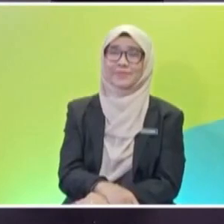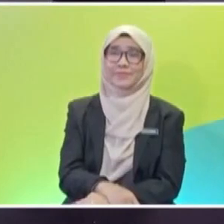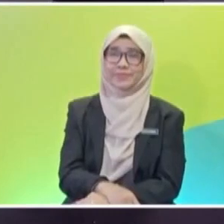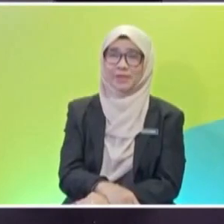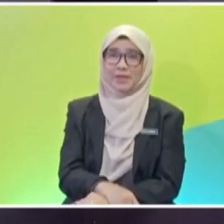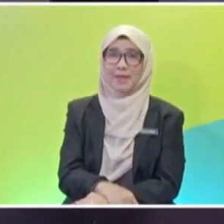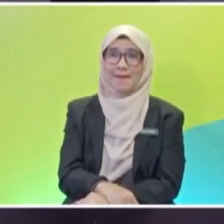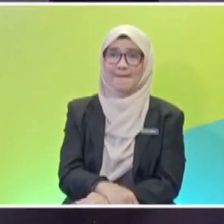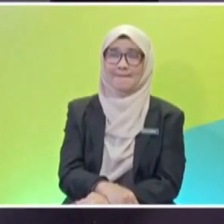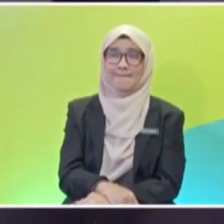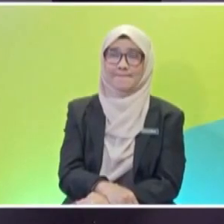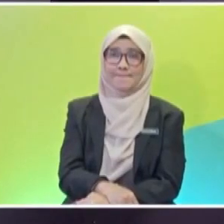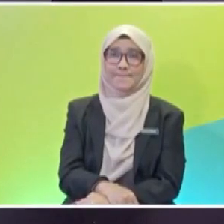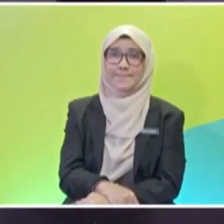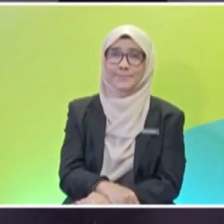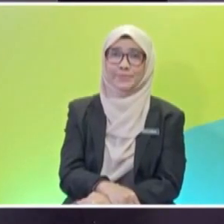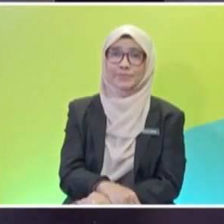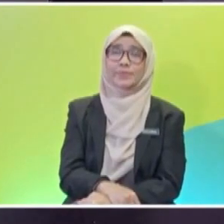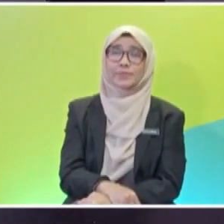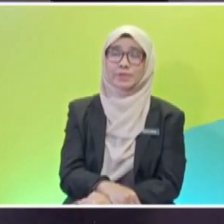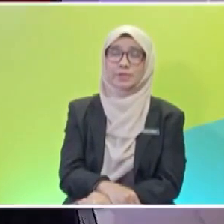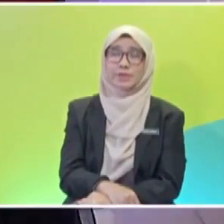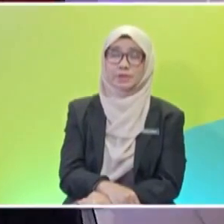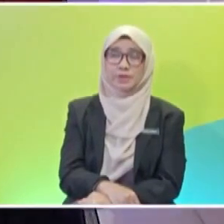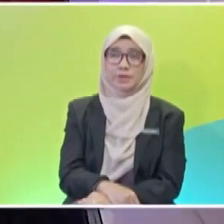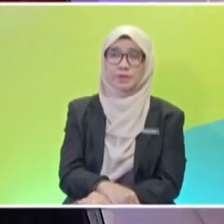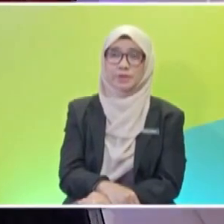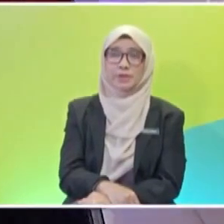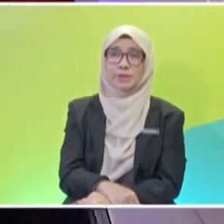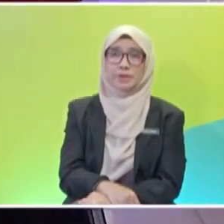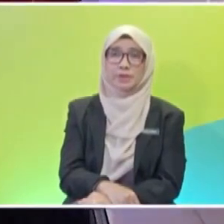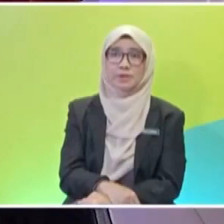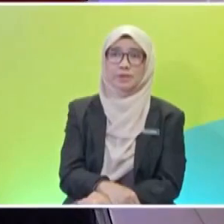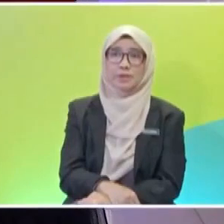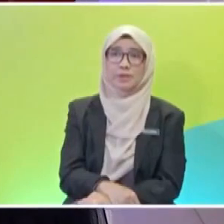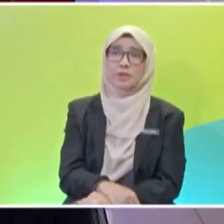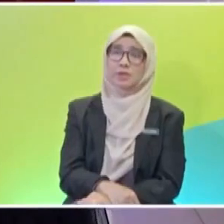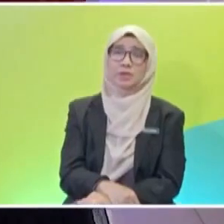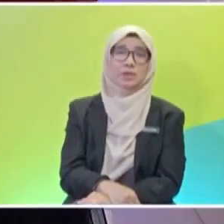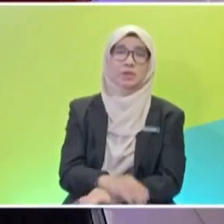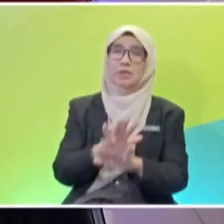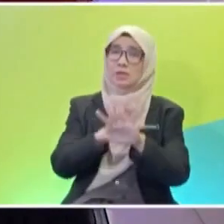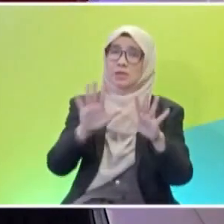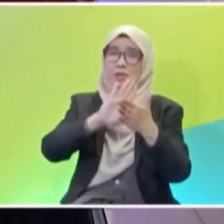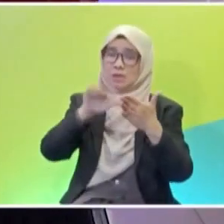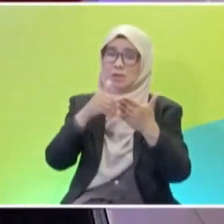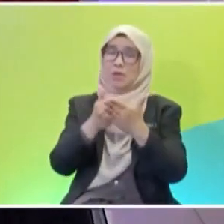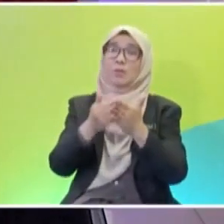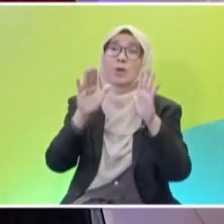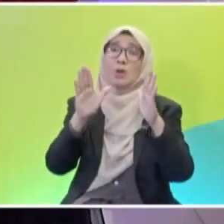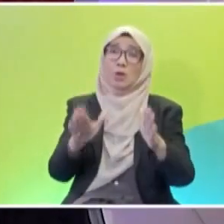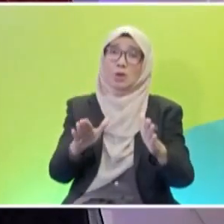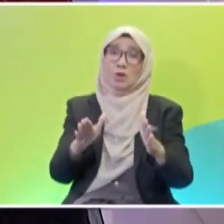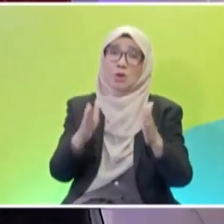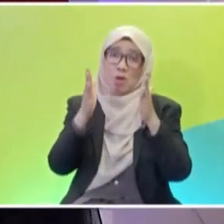your last statement to the first question, which was nobody's perfect. Yes. Okay, we are all imperfect, but